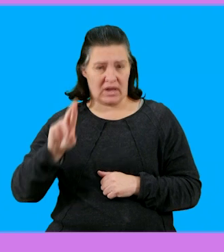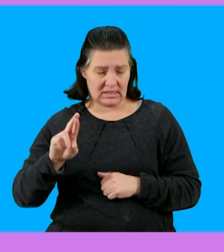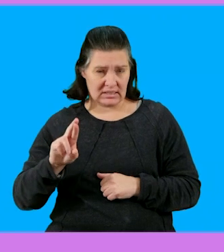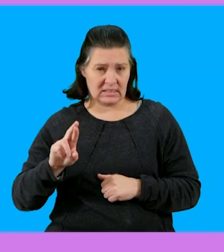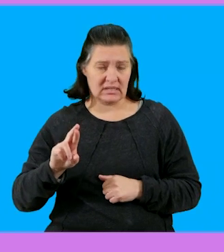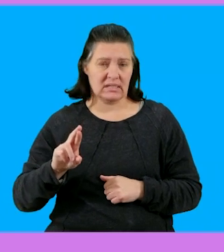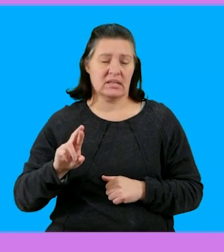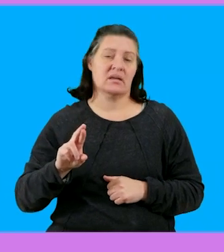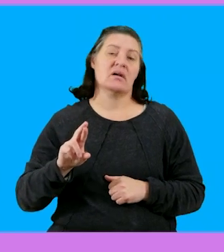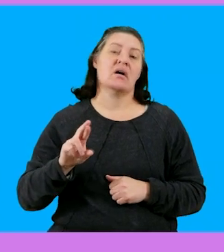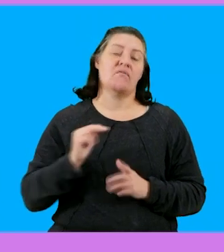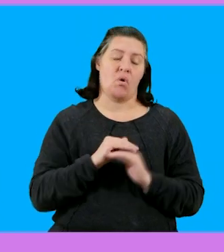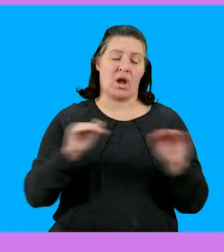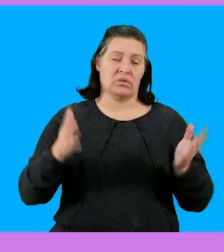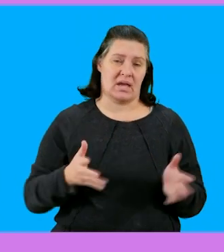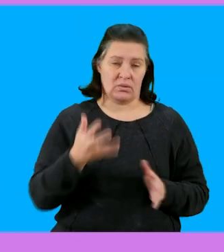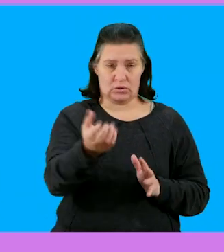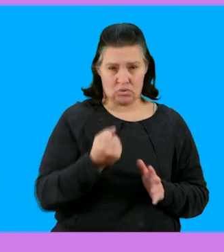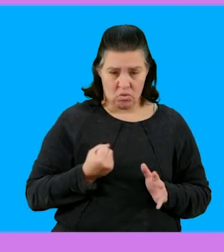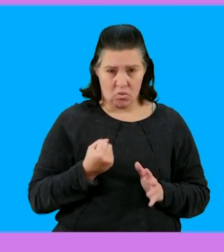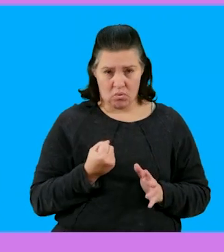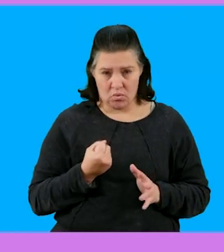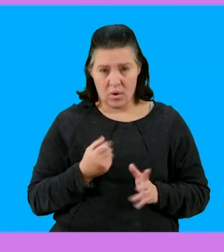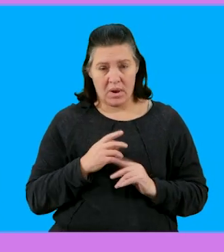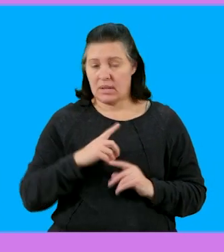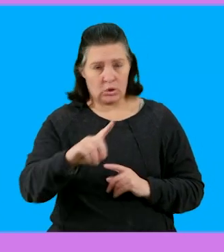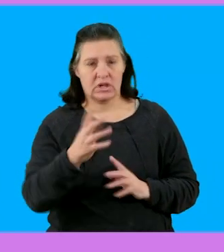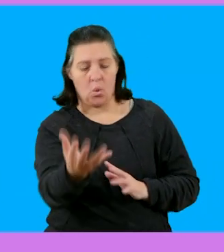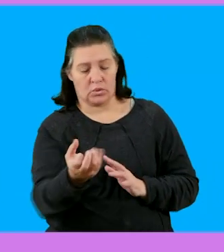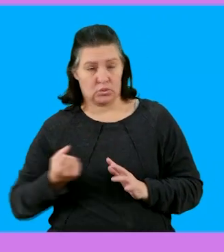Rand over the counter. Now note, this time around it is